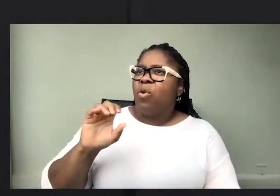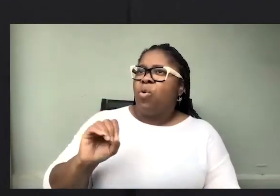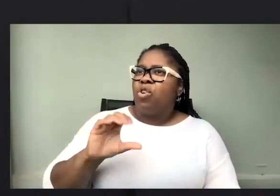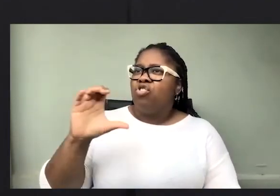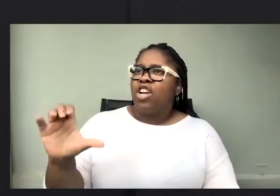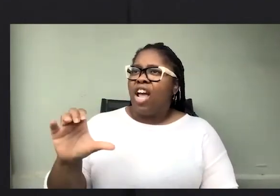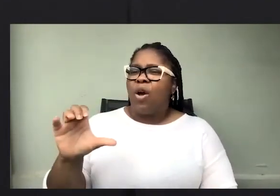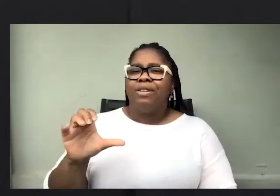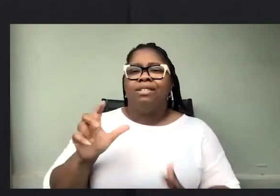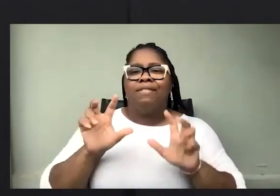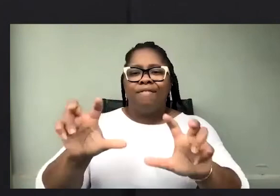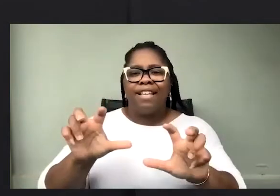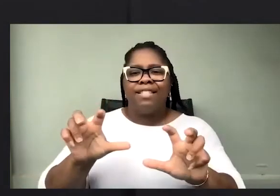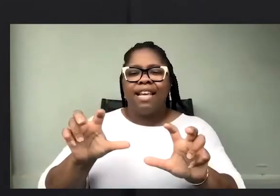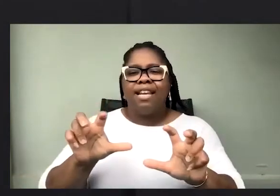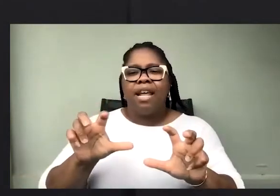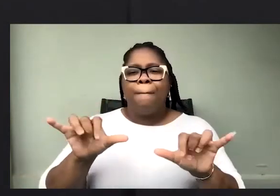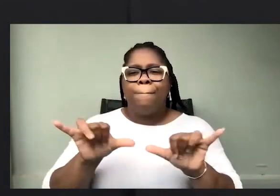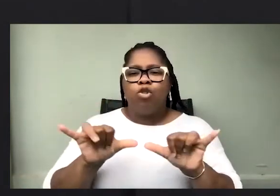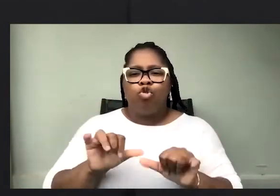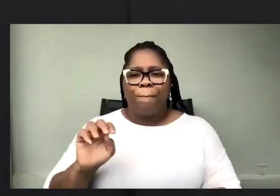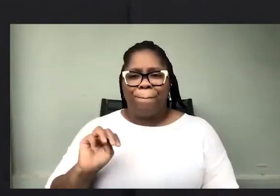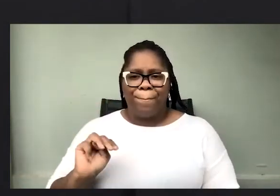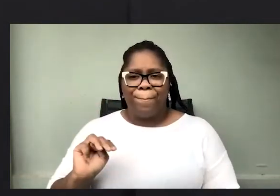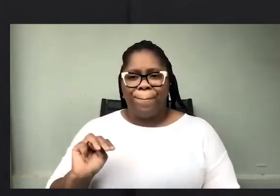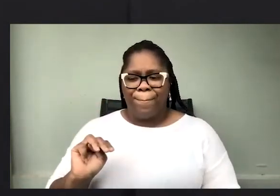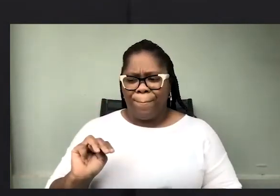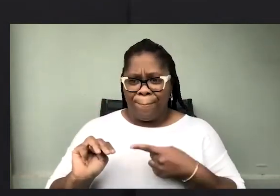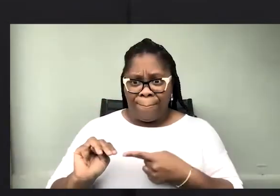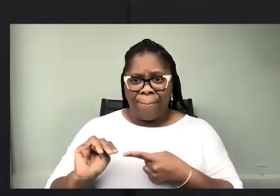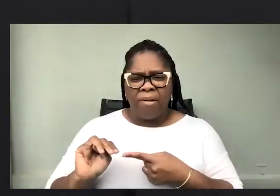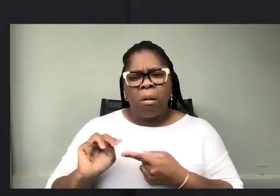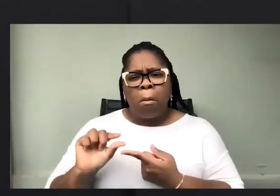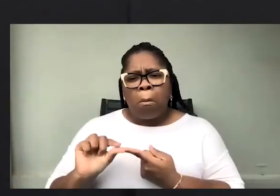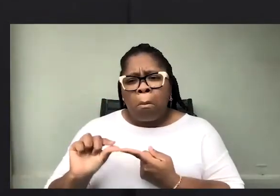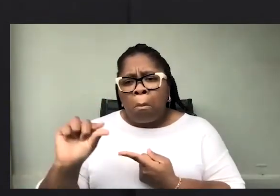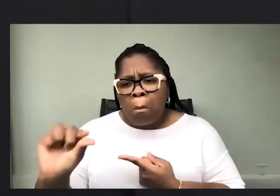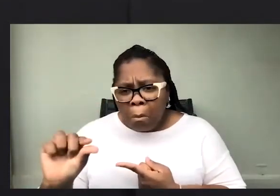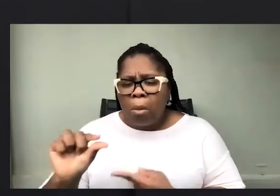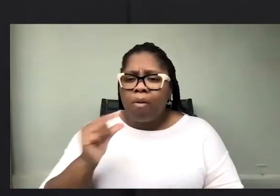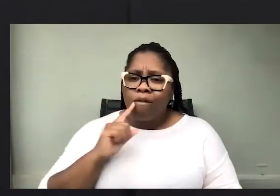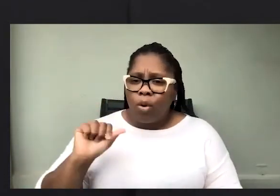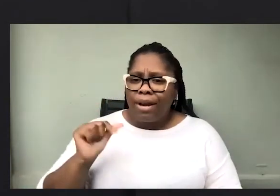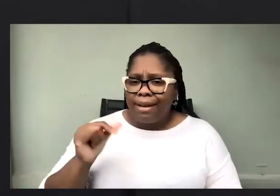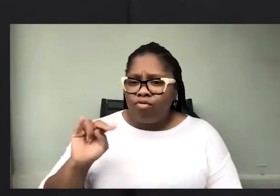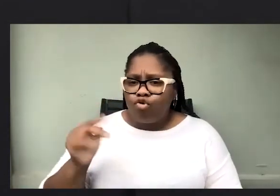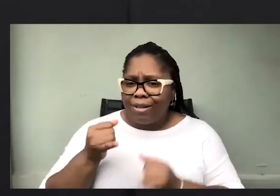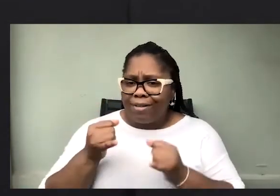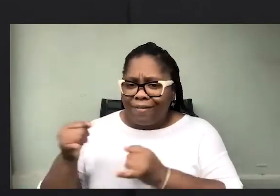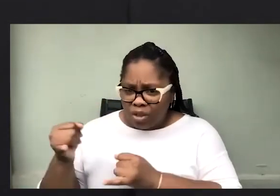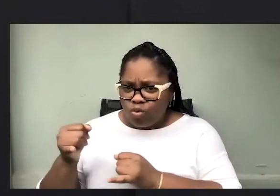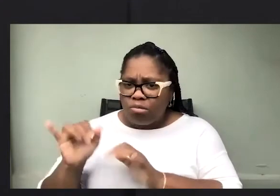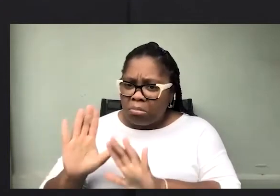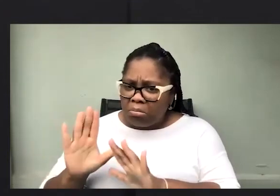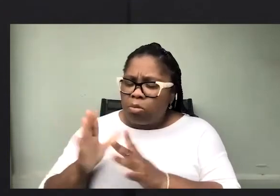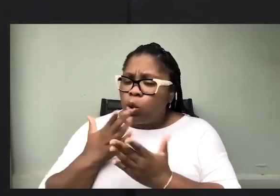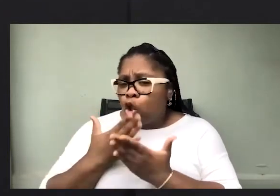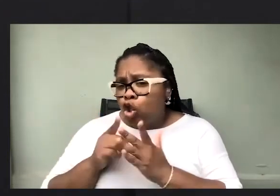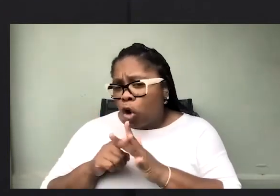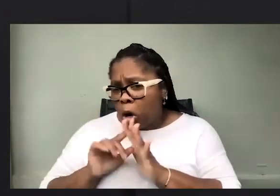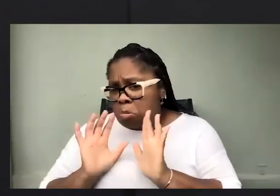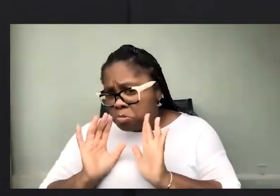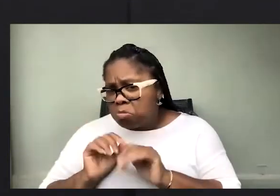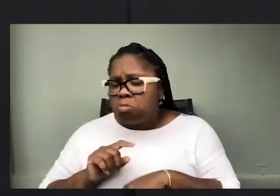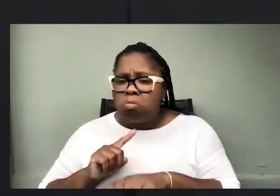Measure M, and a small part of that does go to our aging individuals. That's a good start,